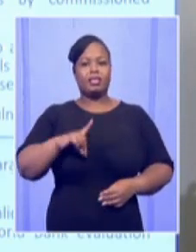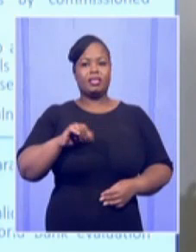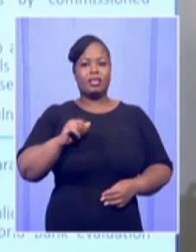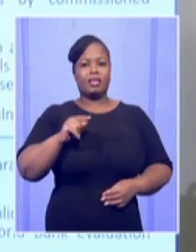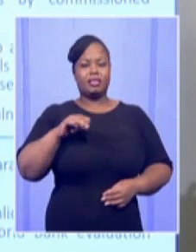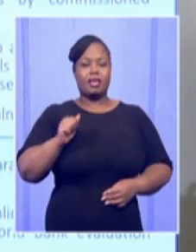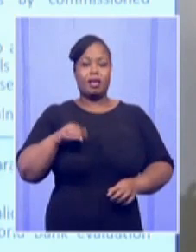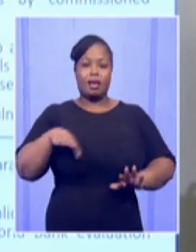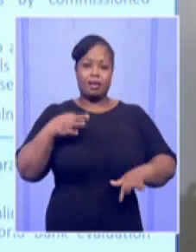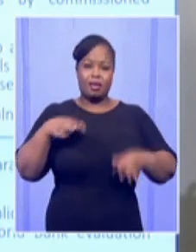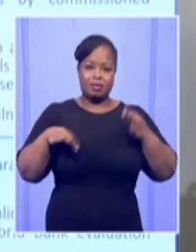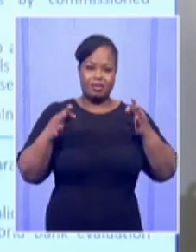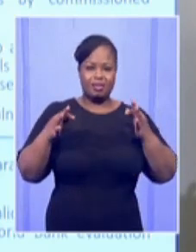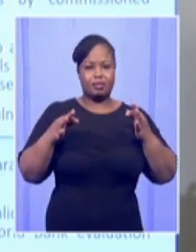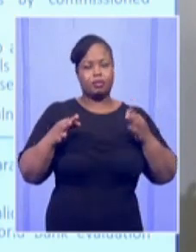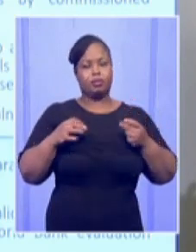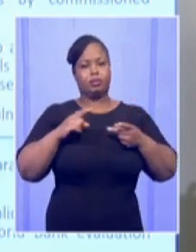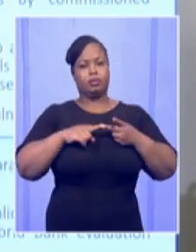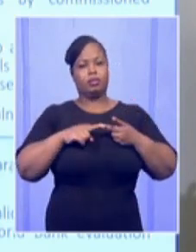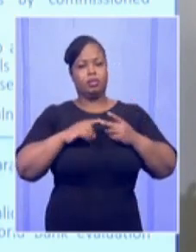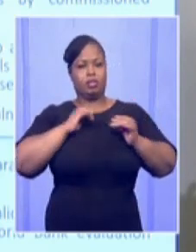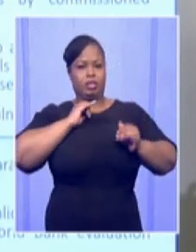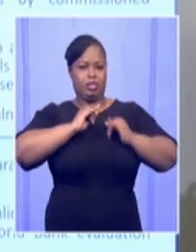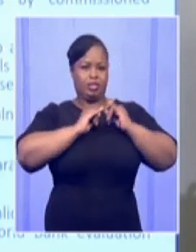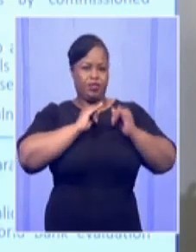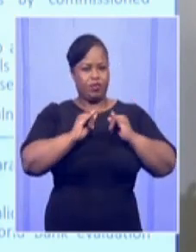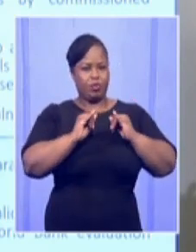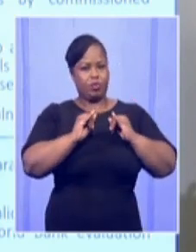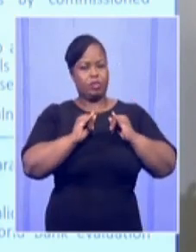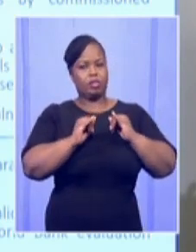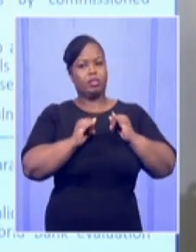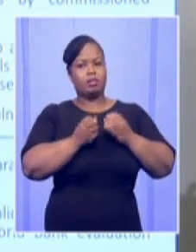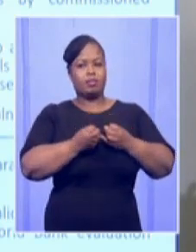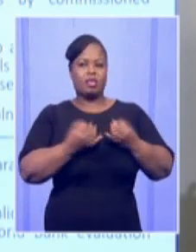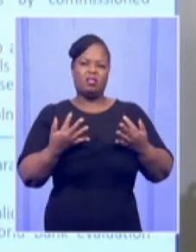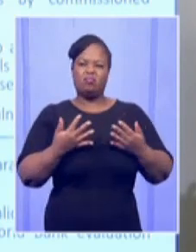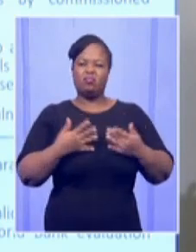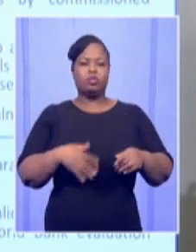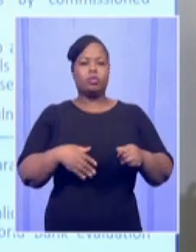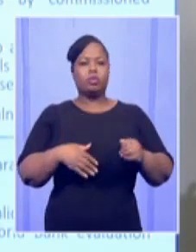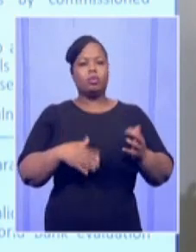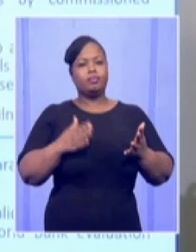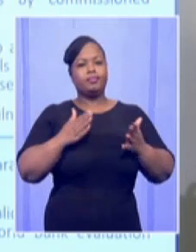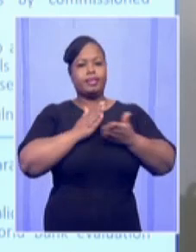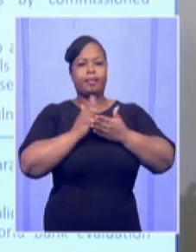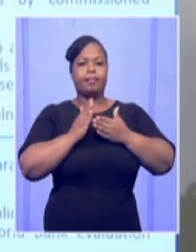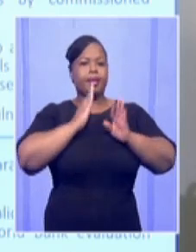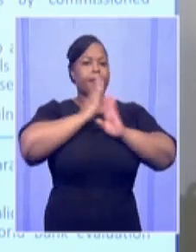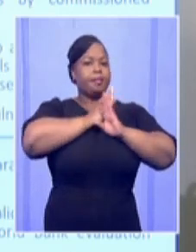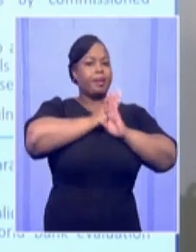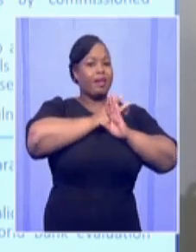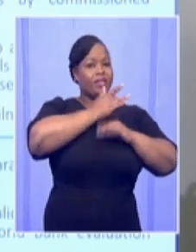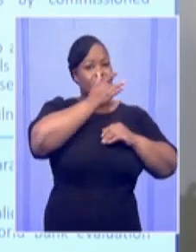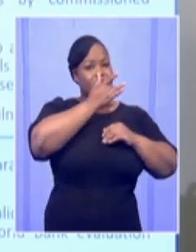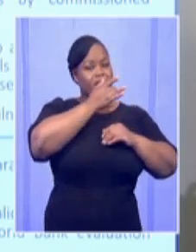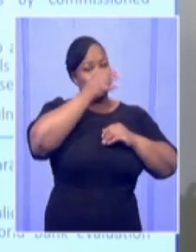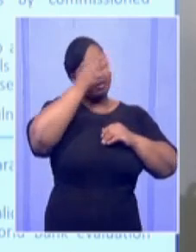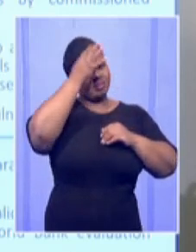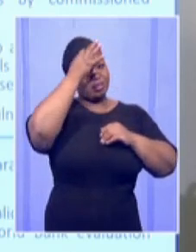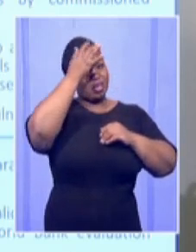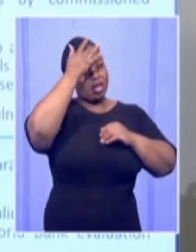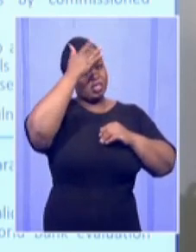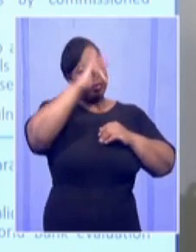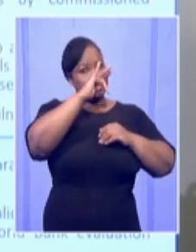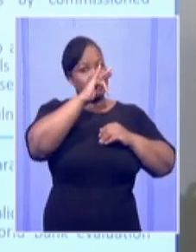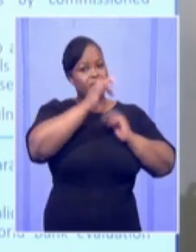it, and also interviews that were done with non-government experts, with people in government that